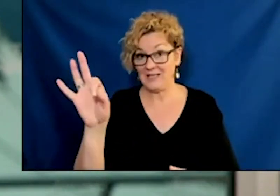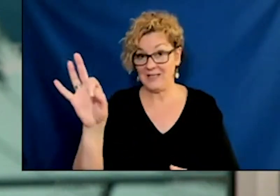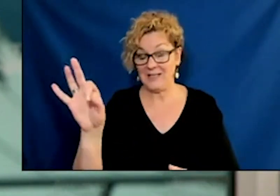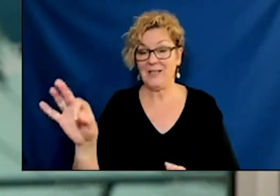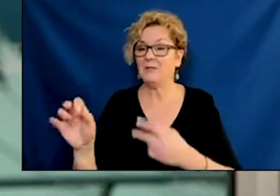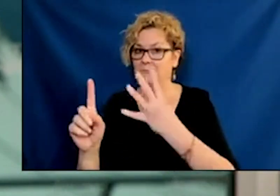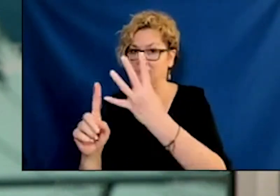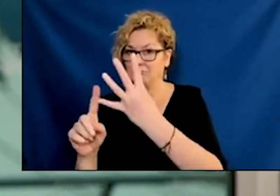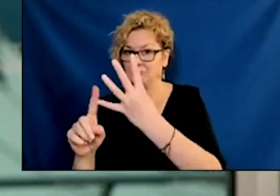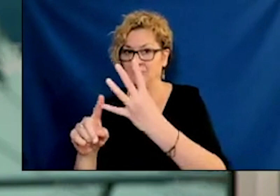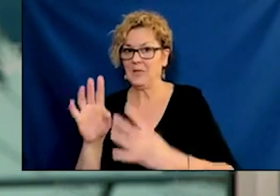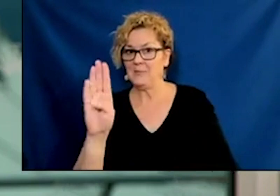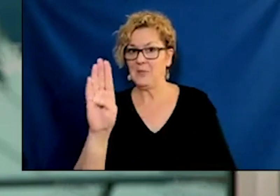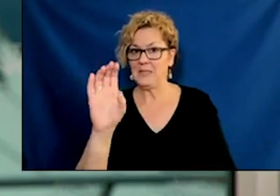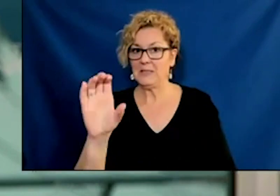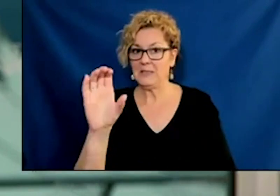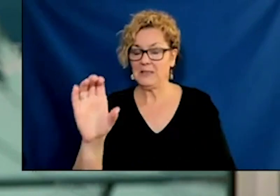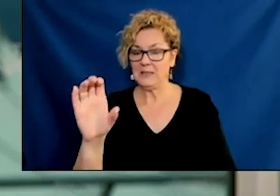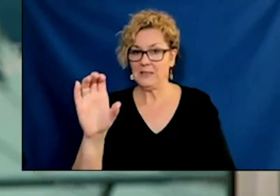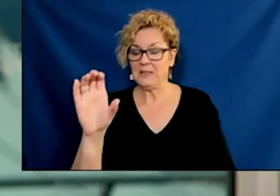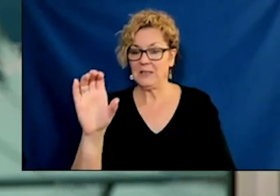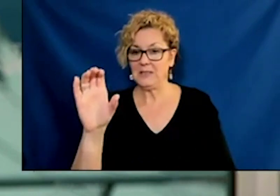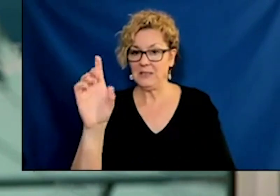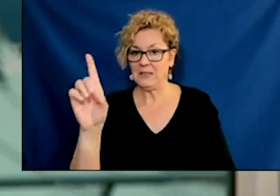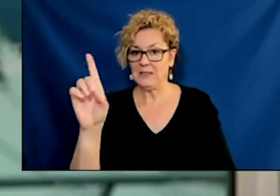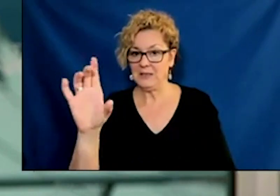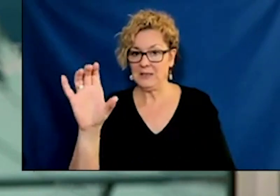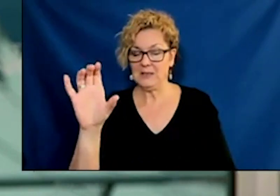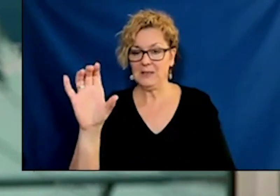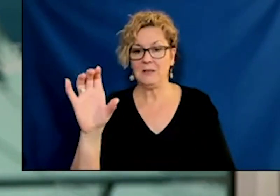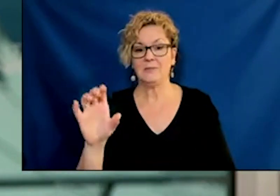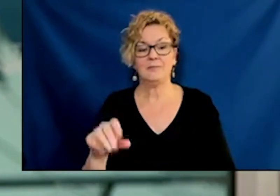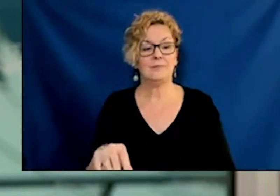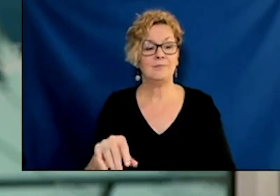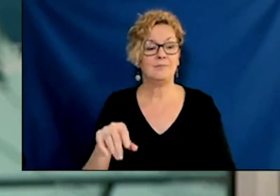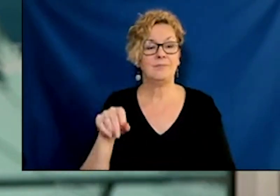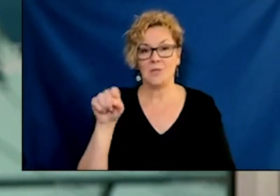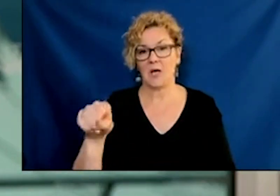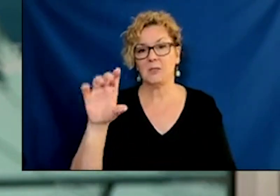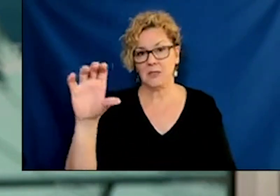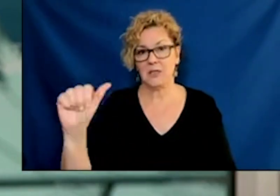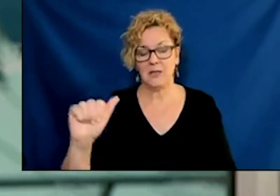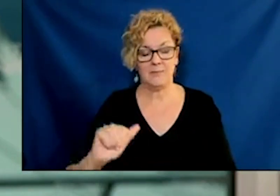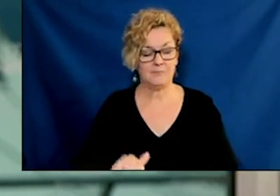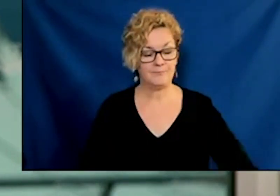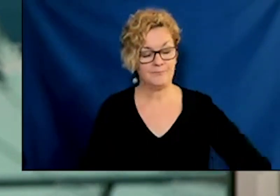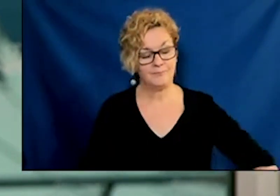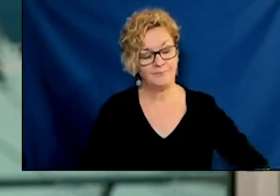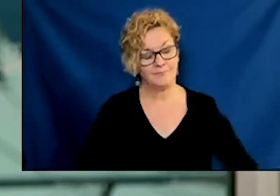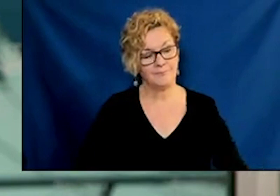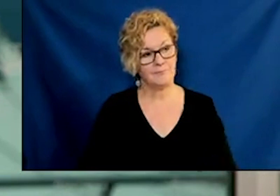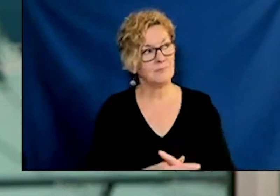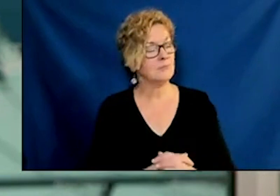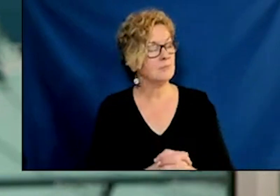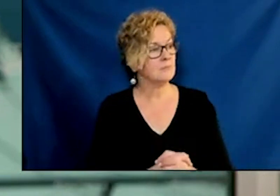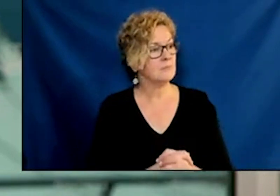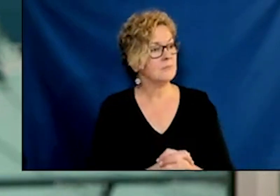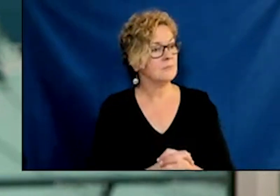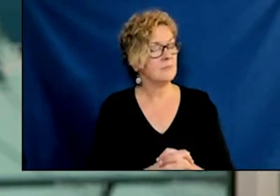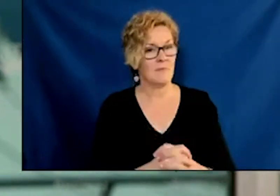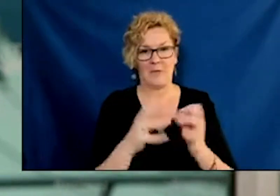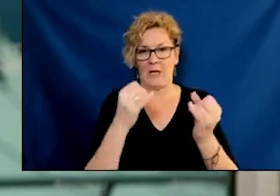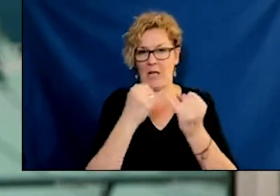gov.bc.ca/COVID-19. And the last question this afternoon comes from Susie De Silva, CBC. Thank you very much. Dr. Henry, can you give